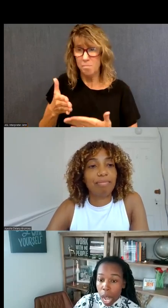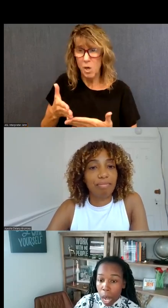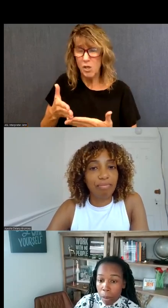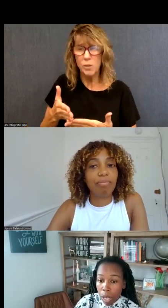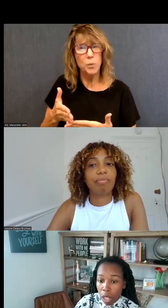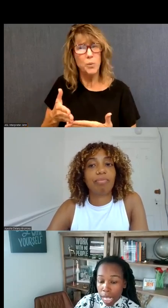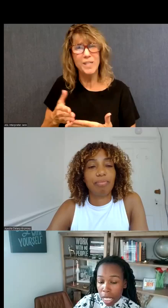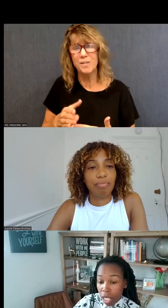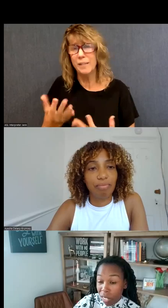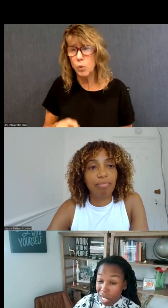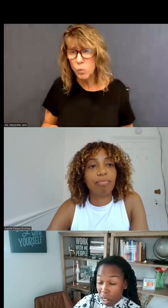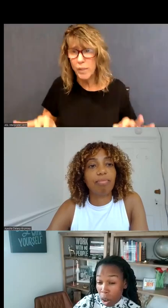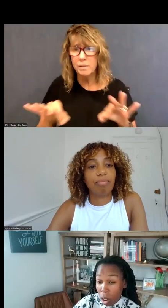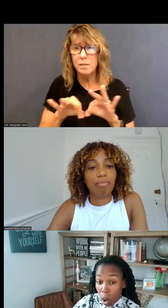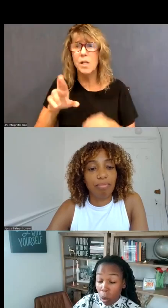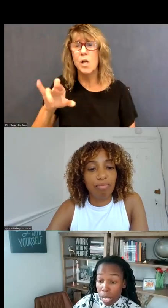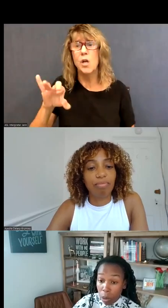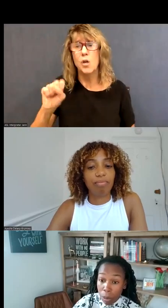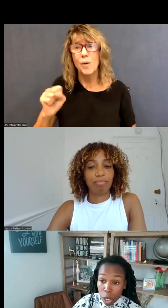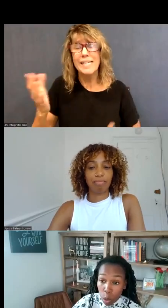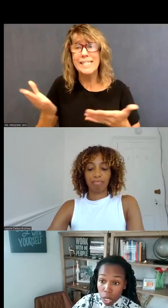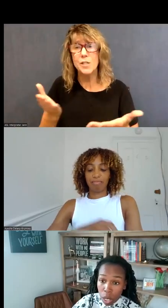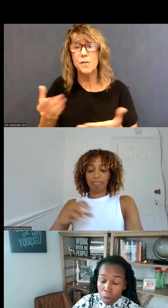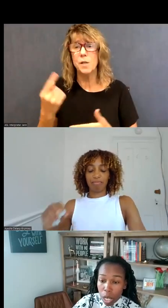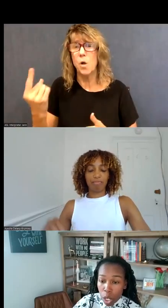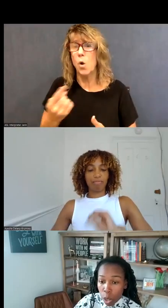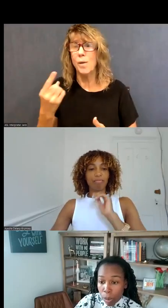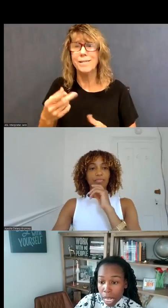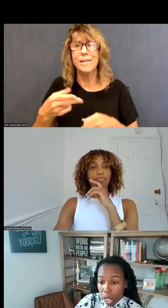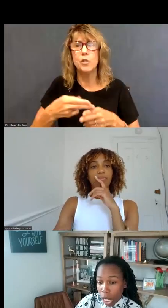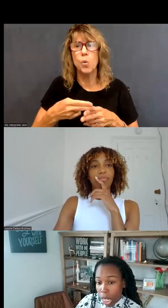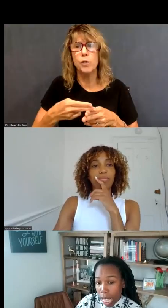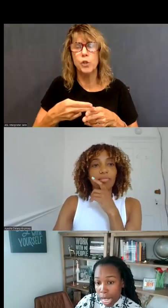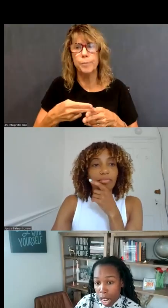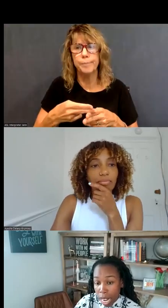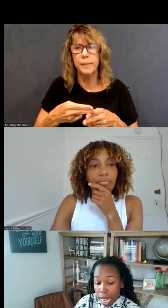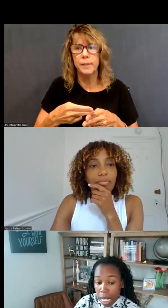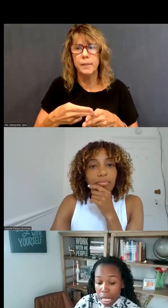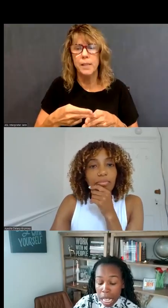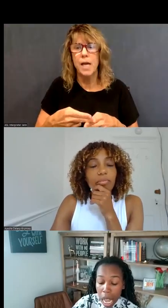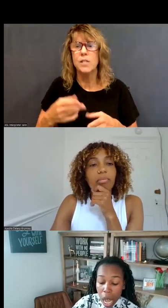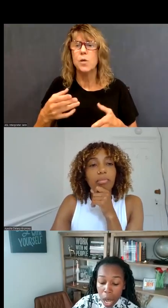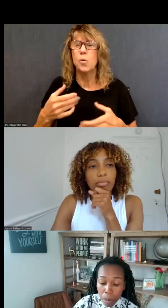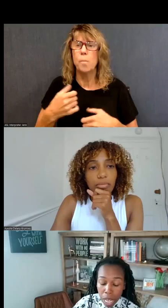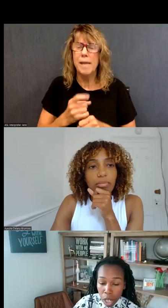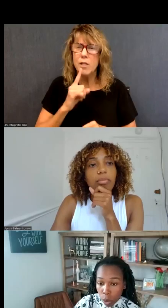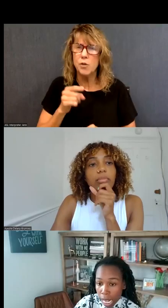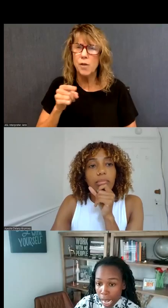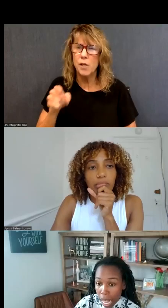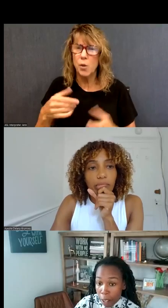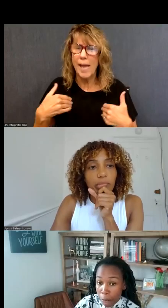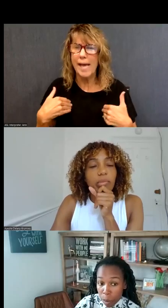important. Crisis services are always going to be short term. So making sure that there is